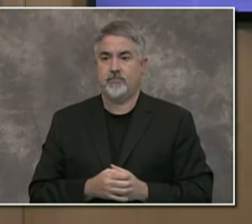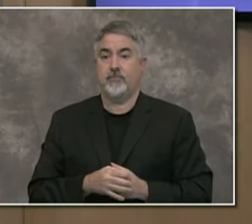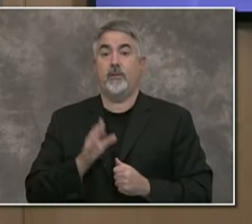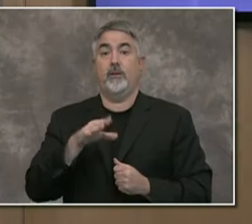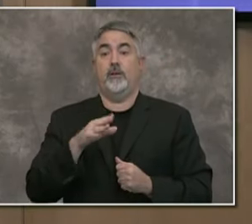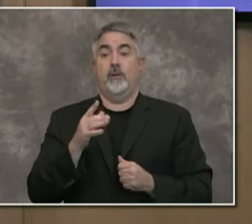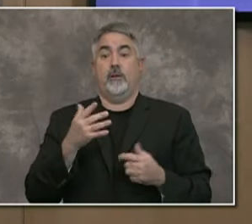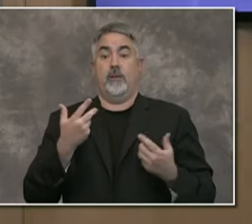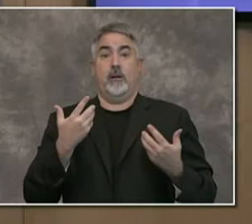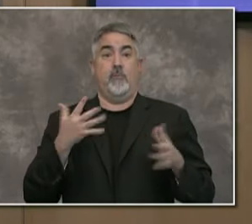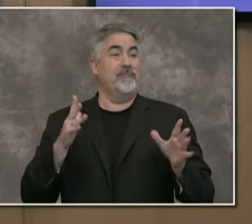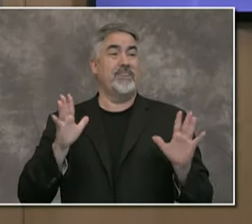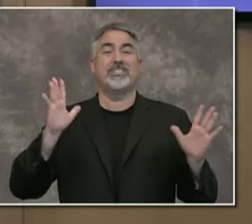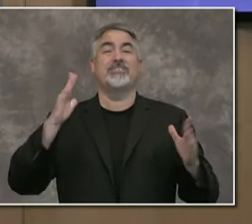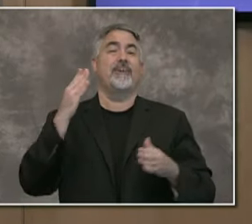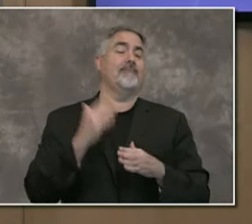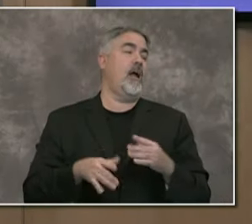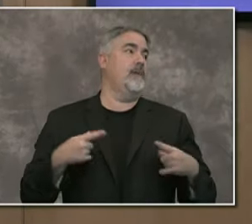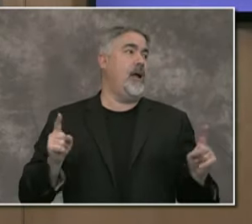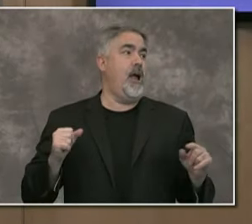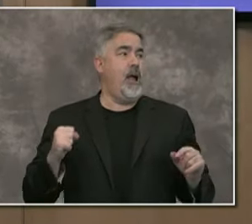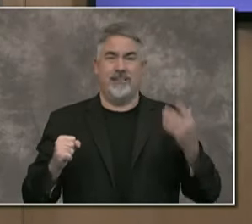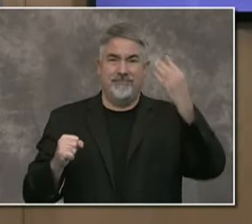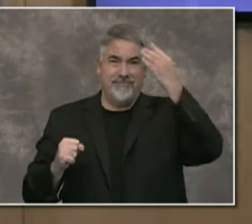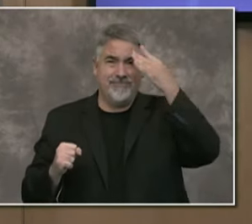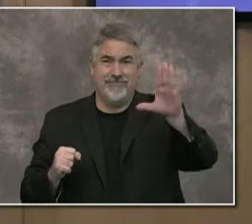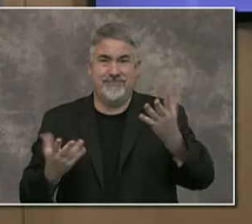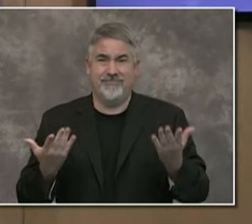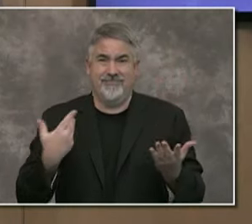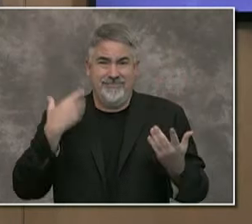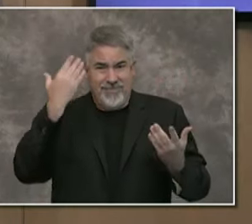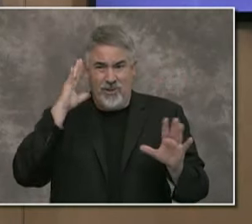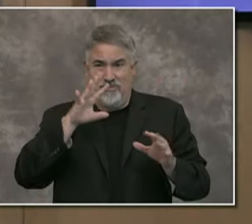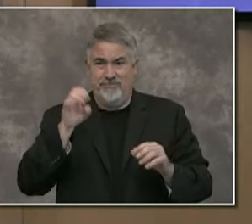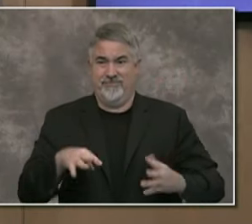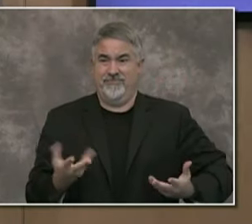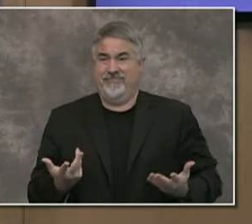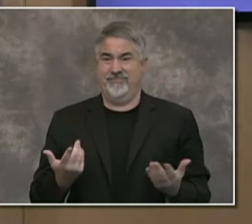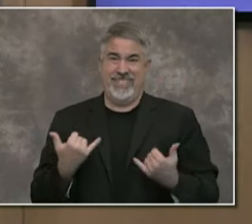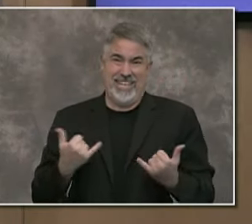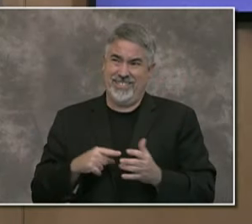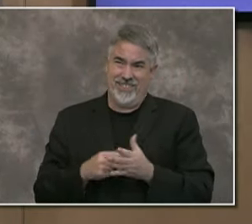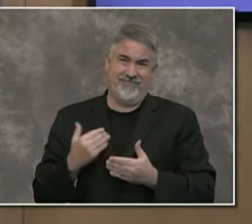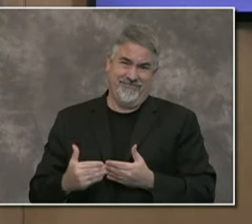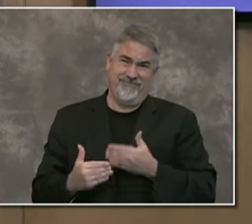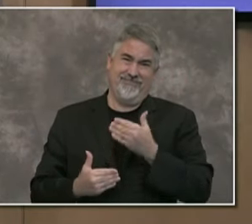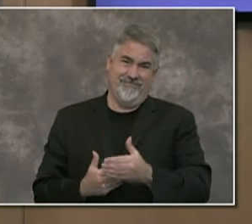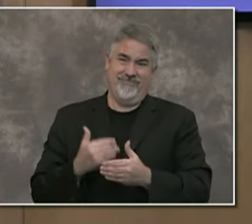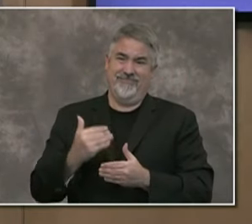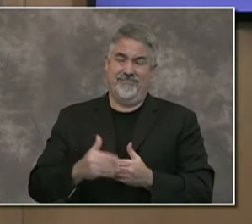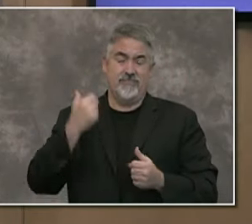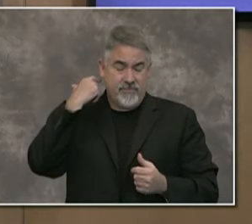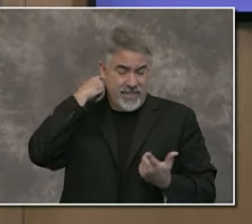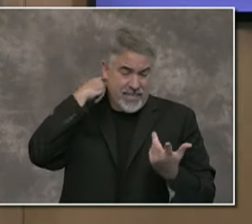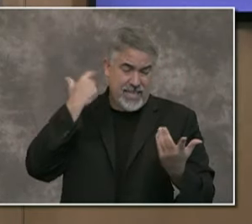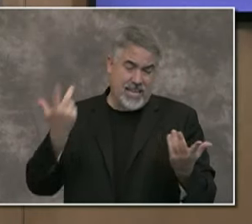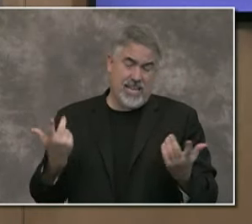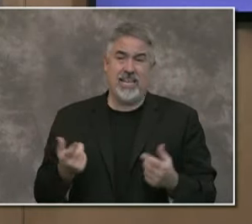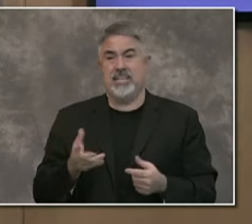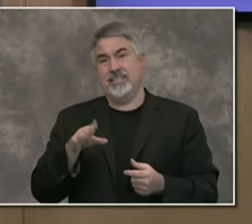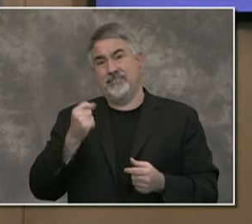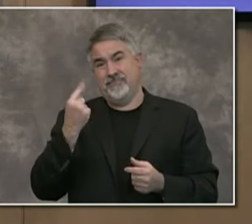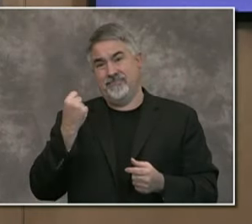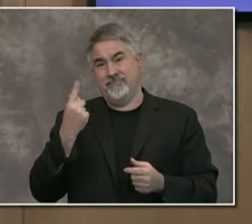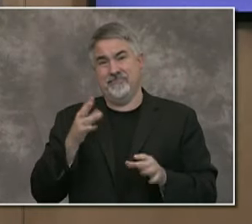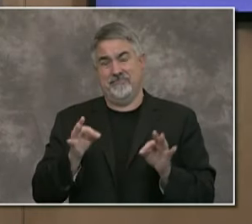present, we will start to come out of the current environment. But it is really important, vitally important for the public to understand